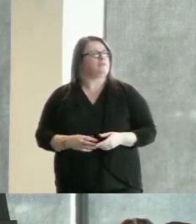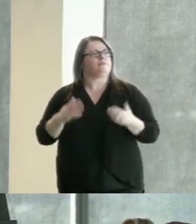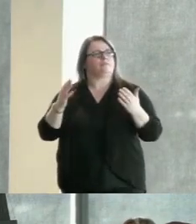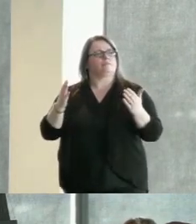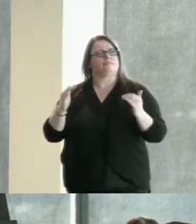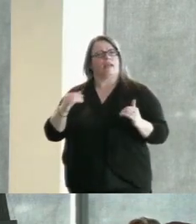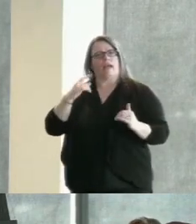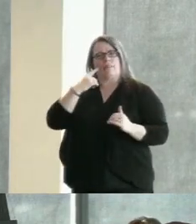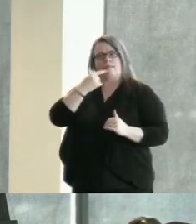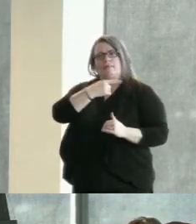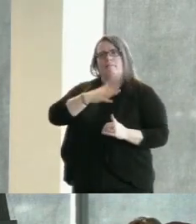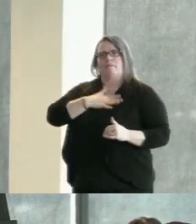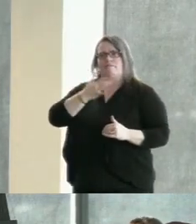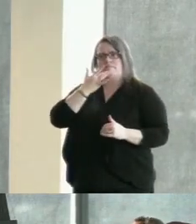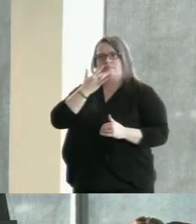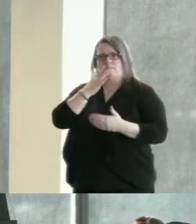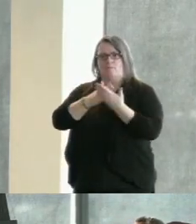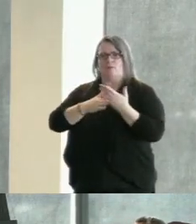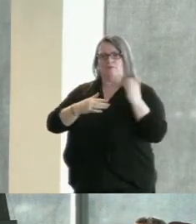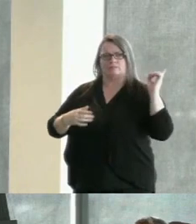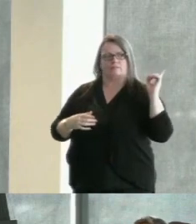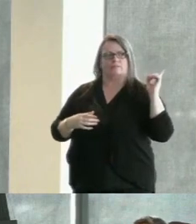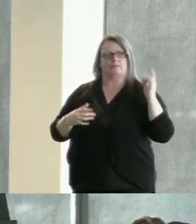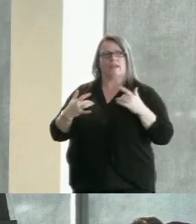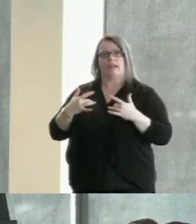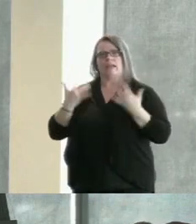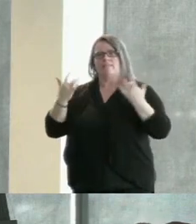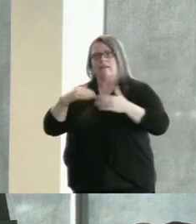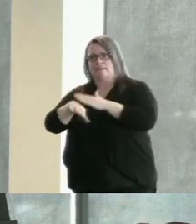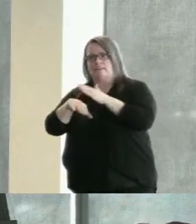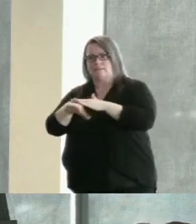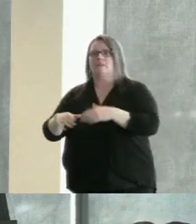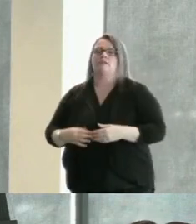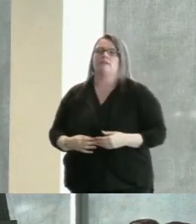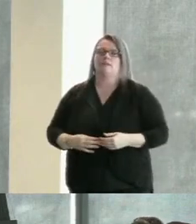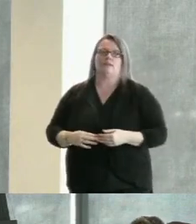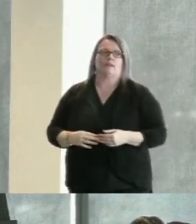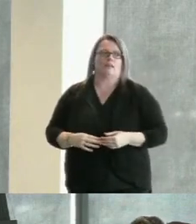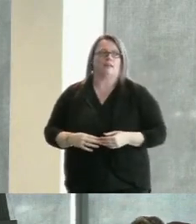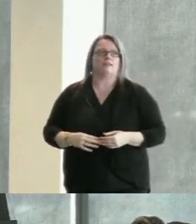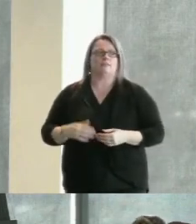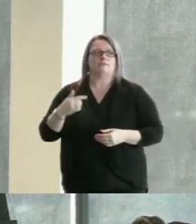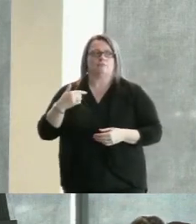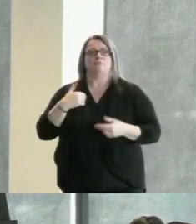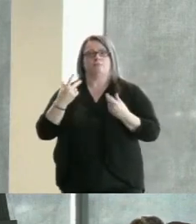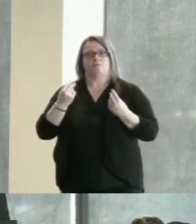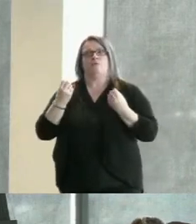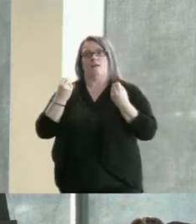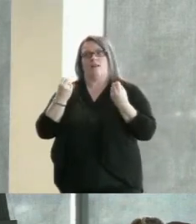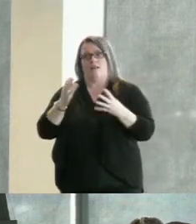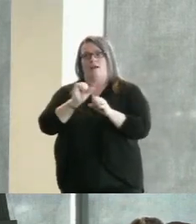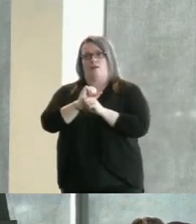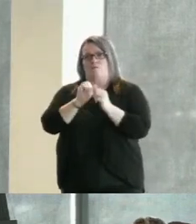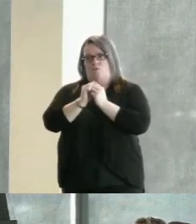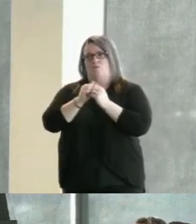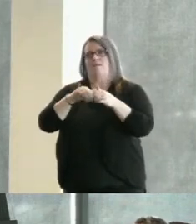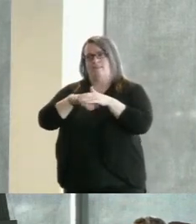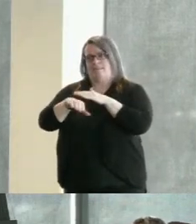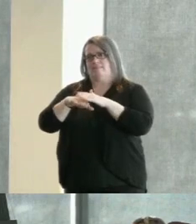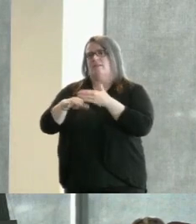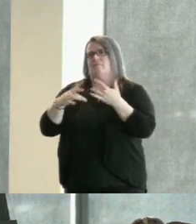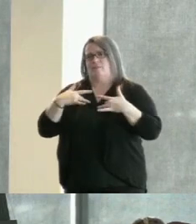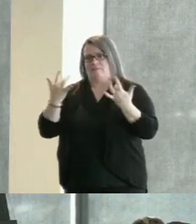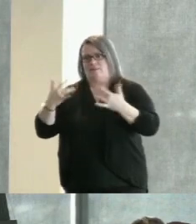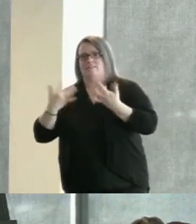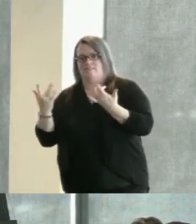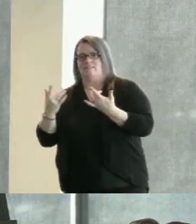I think this is my favorite section, event accessibility. Did a lot of that in my time with InclusionNL. So again,